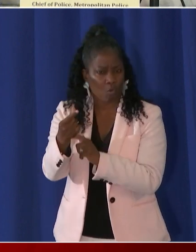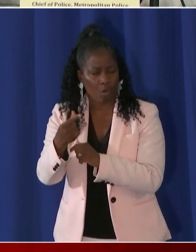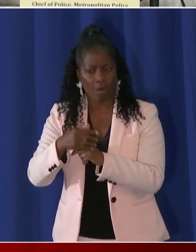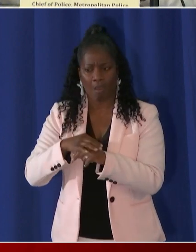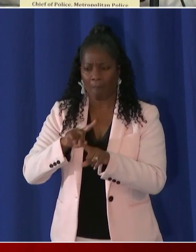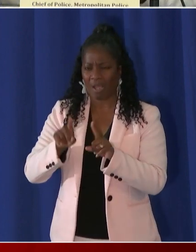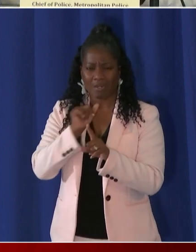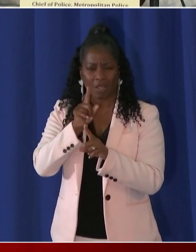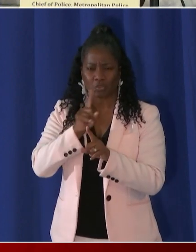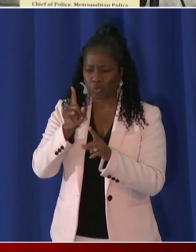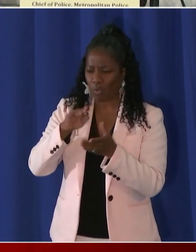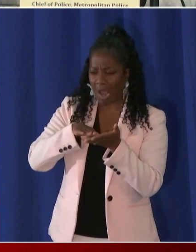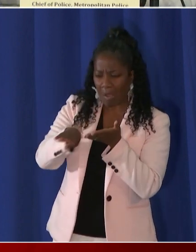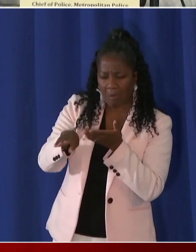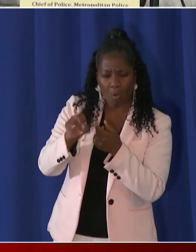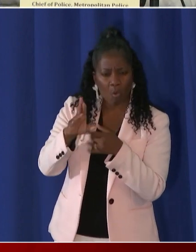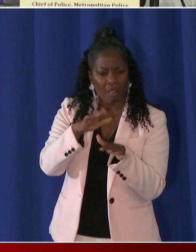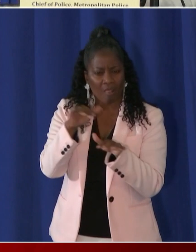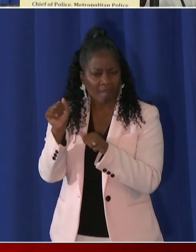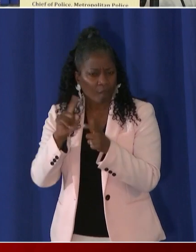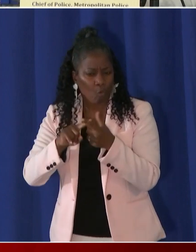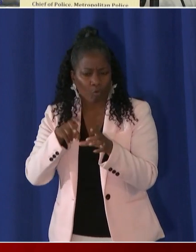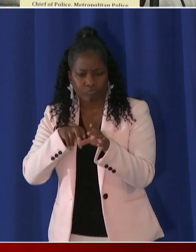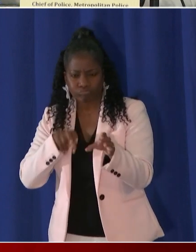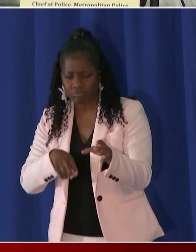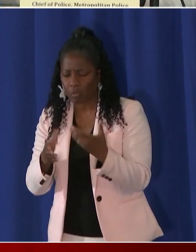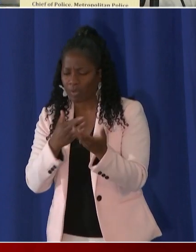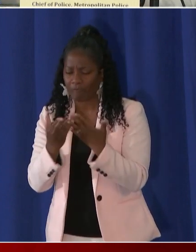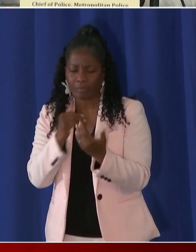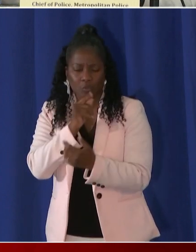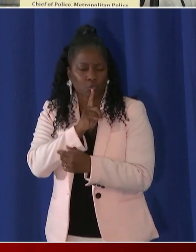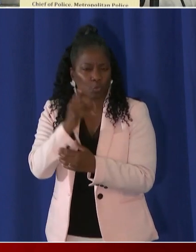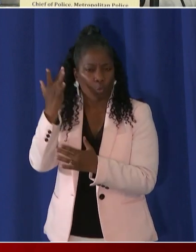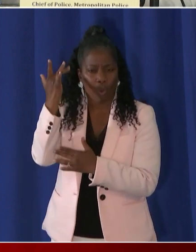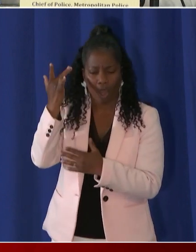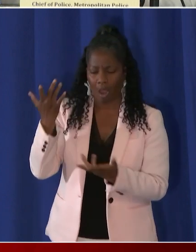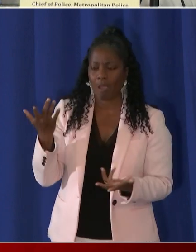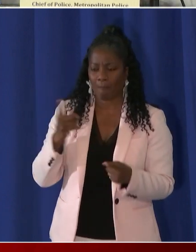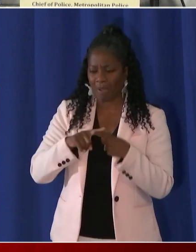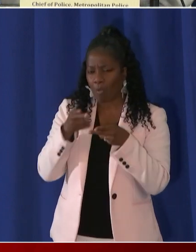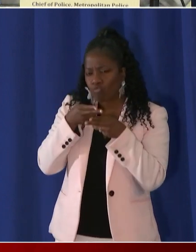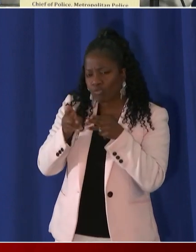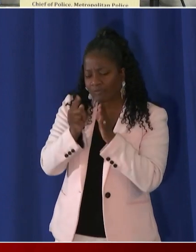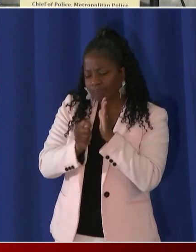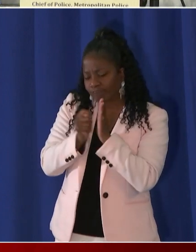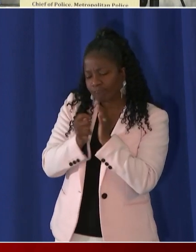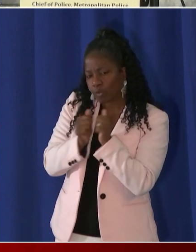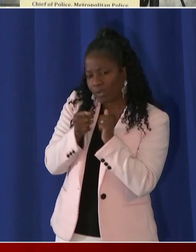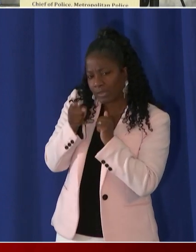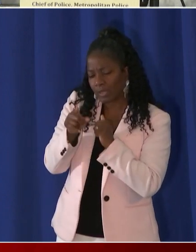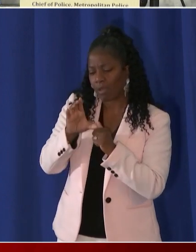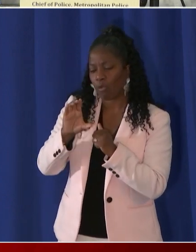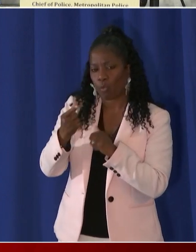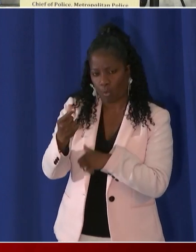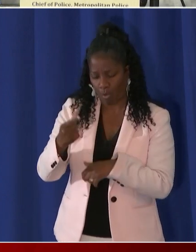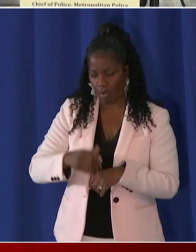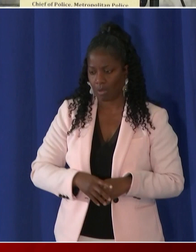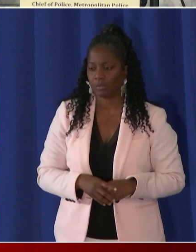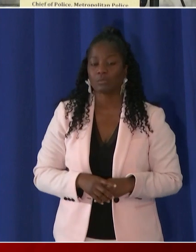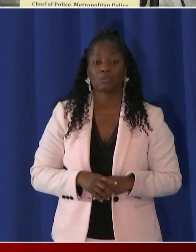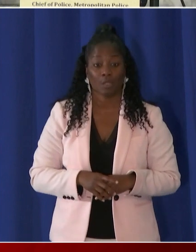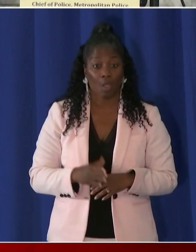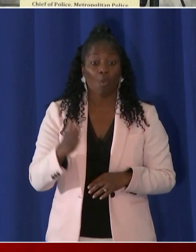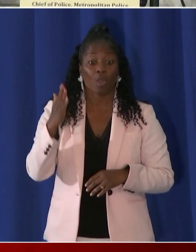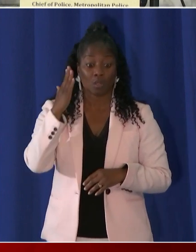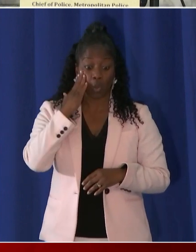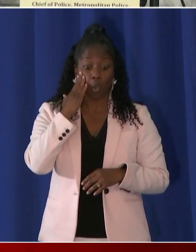was discharged or what he did, but he was just a brief period with the U.S. Coast Guard. We know that he moved